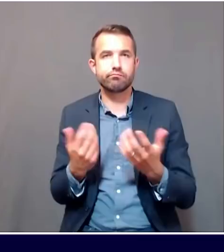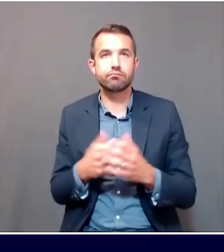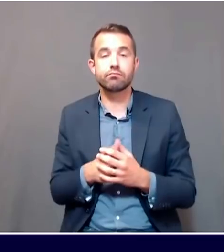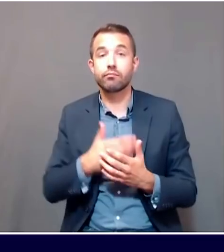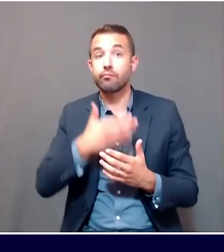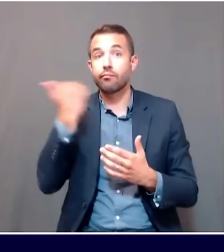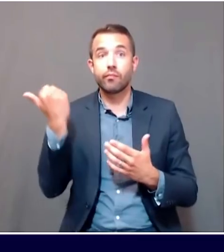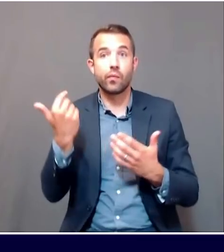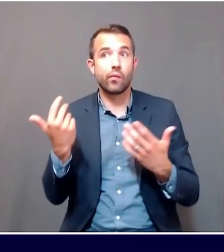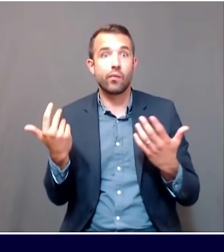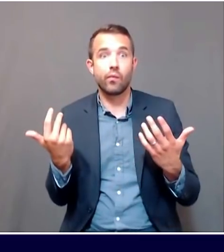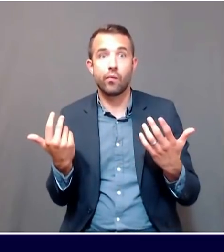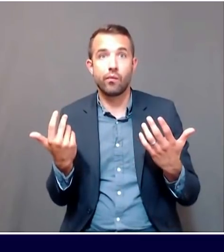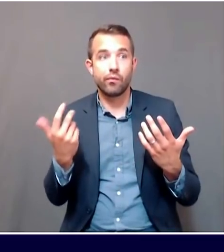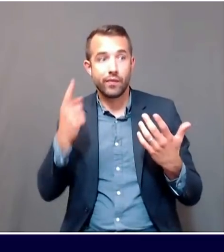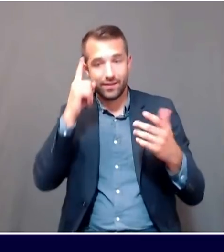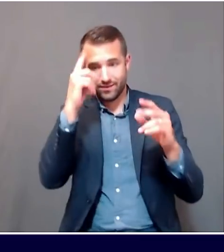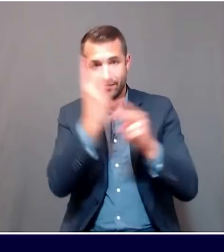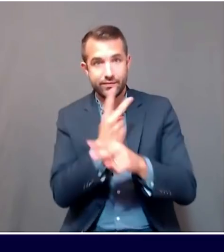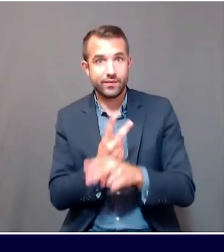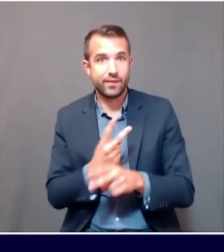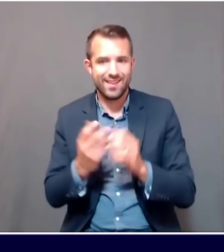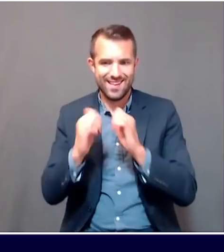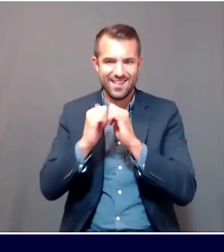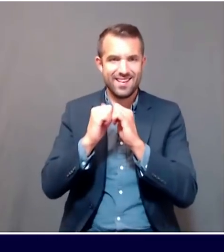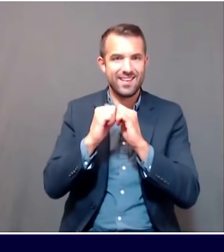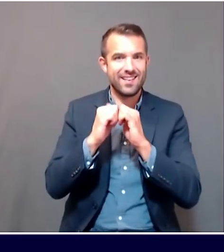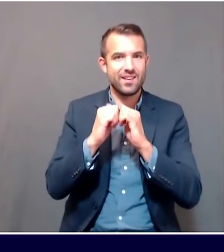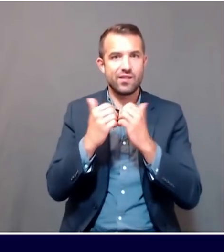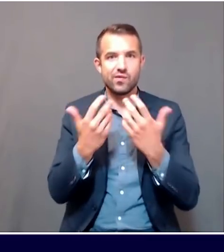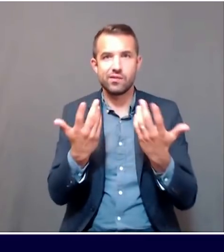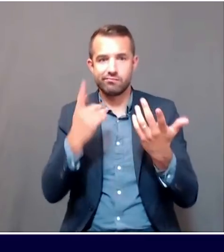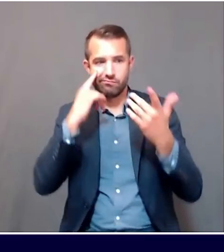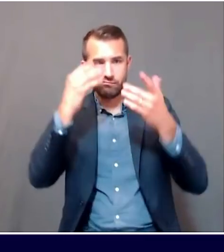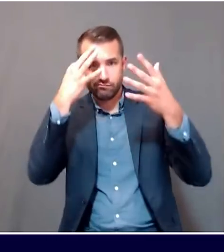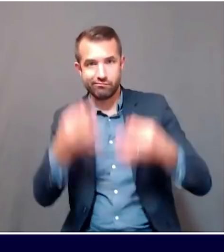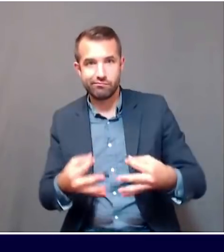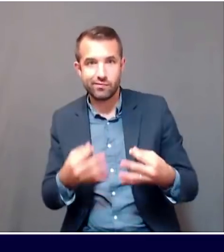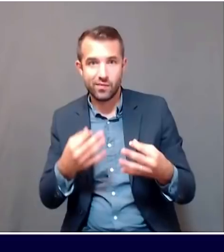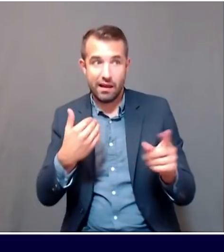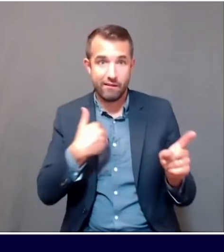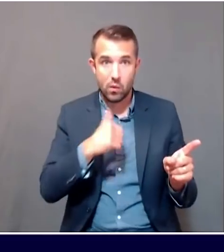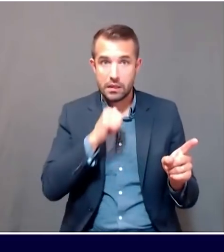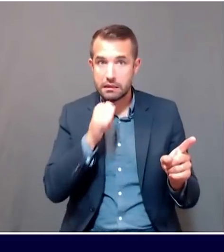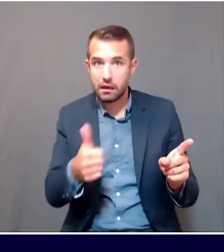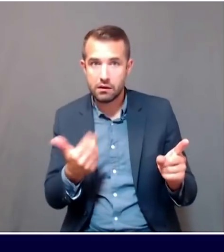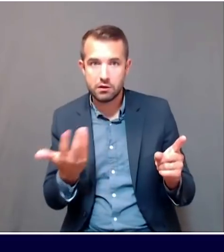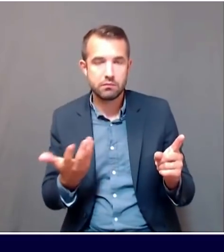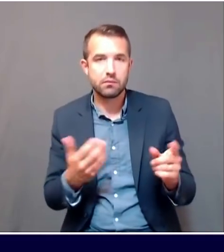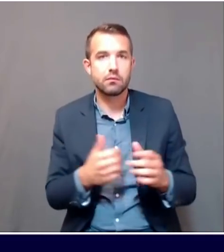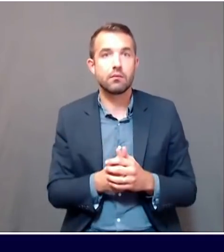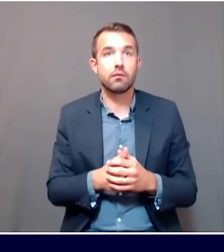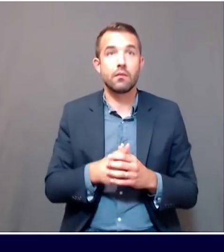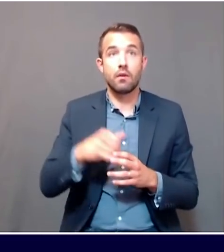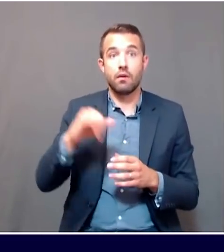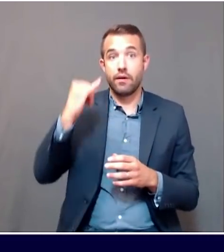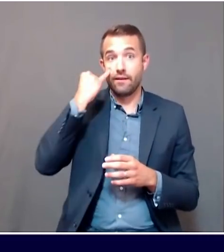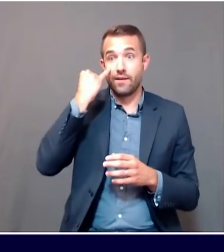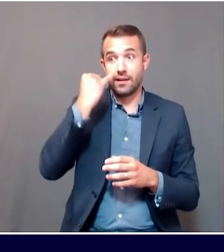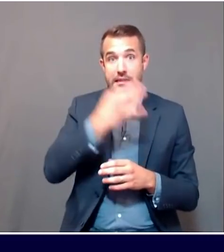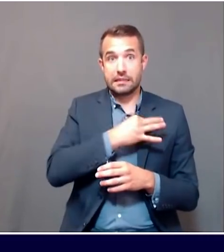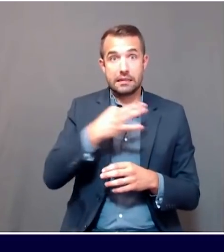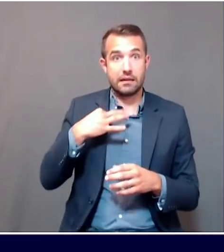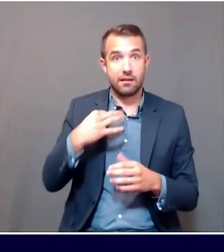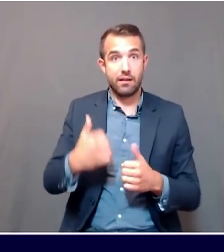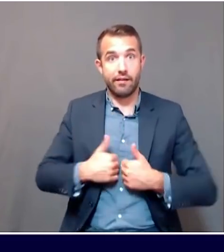to either rule cases in or rule them out. So if an employee or a resident starts displaying